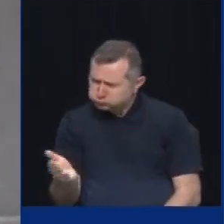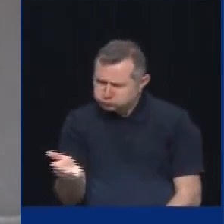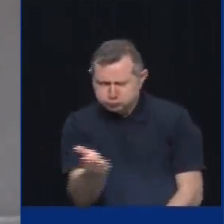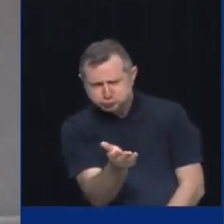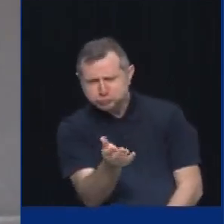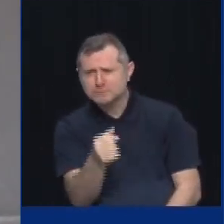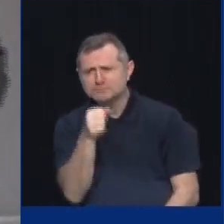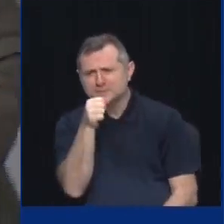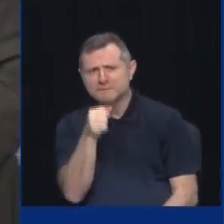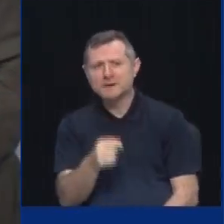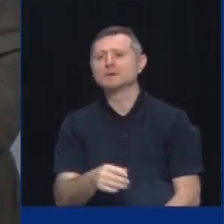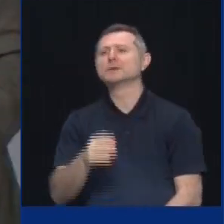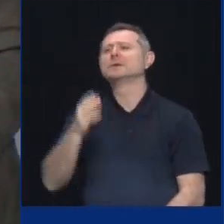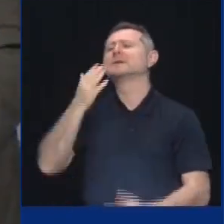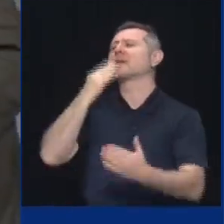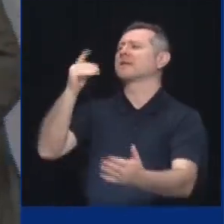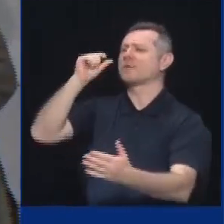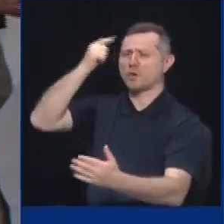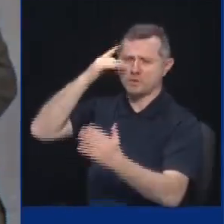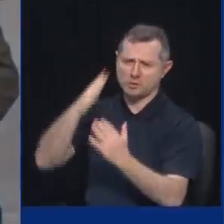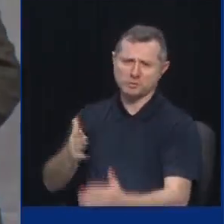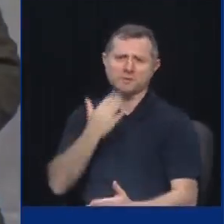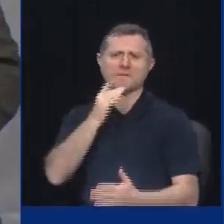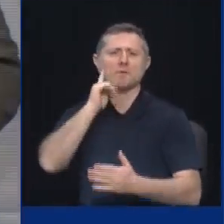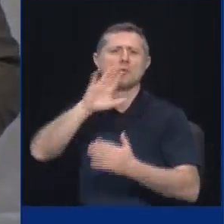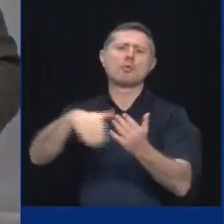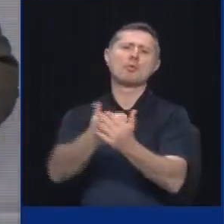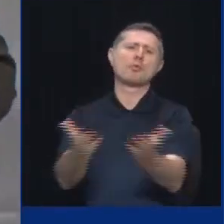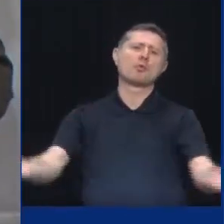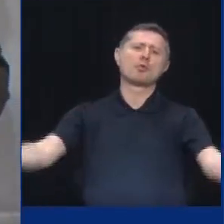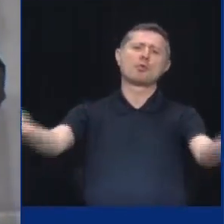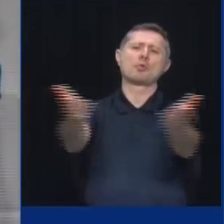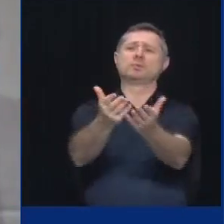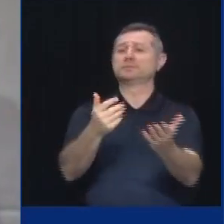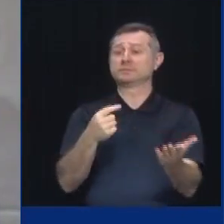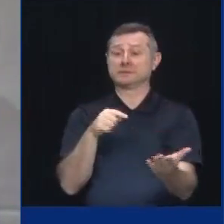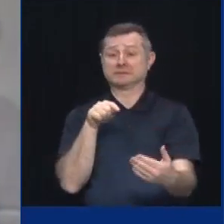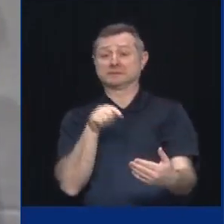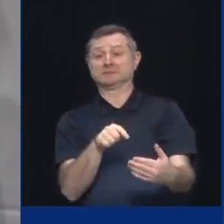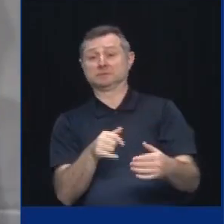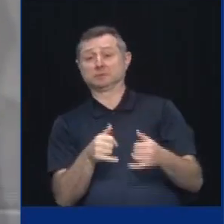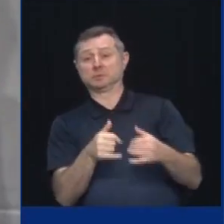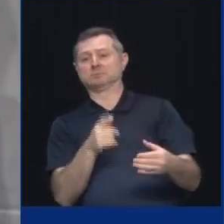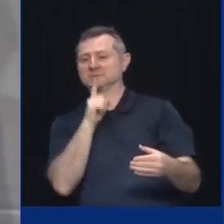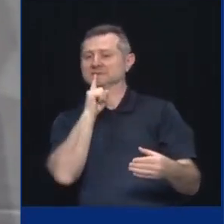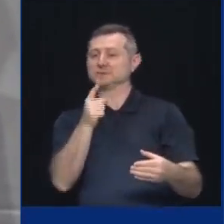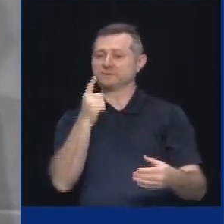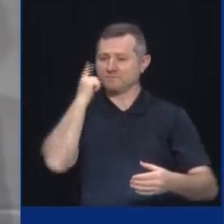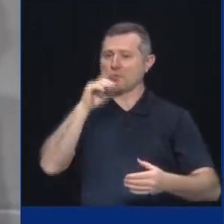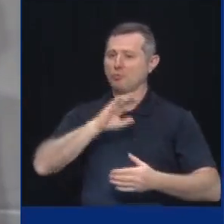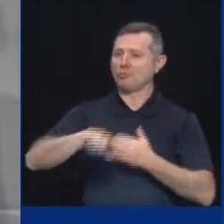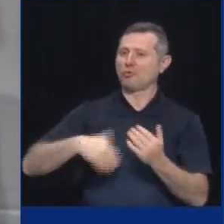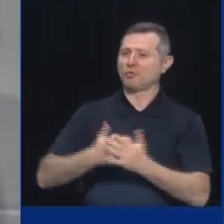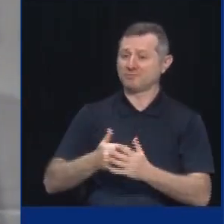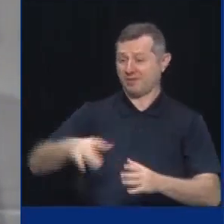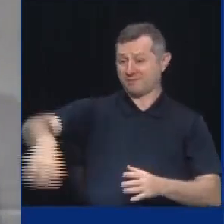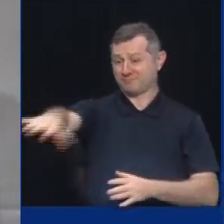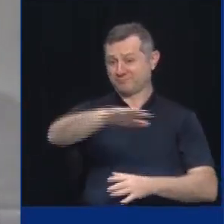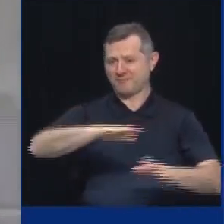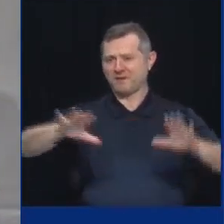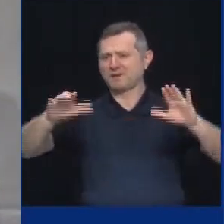thank you, Governor. Thank you to all of you. This is really about our entire team and